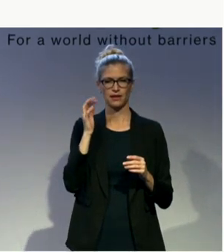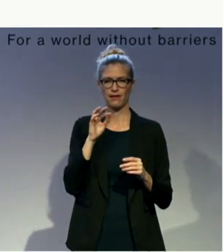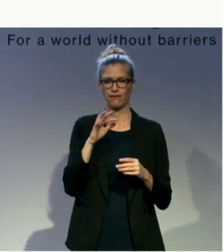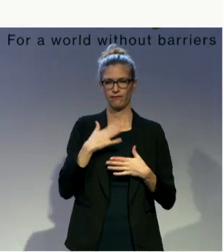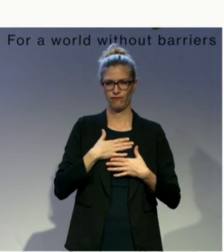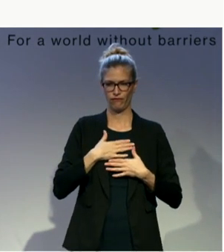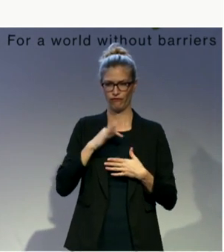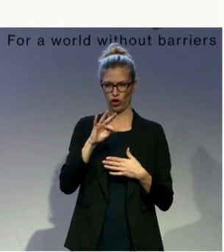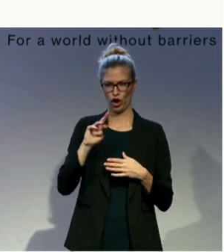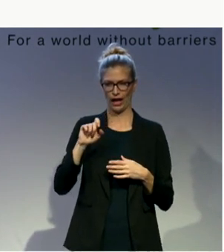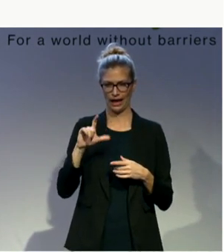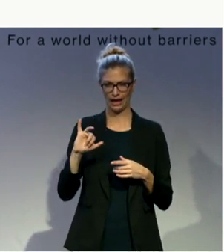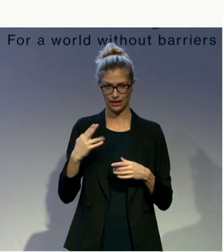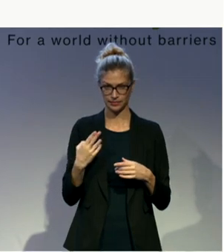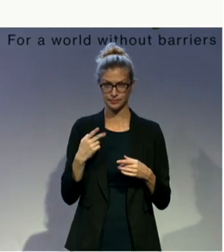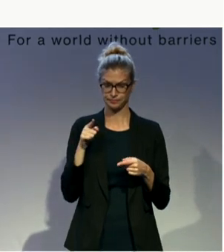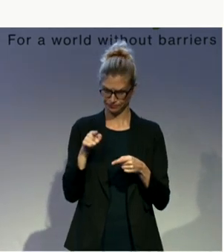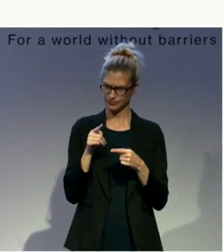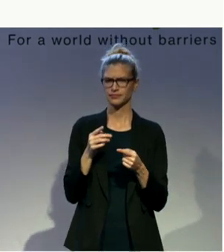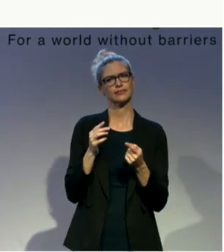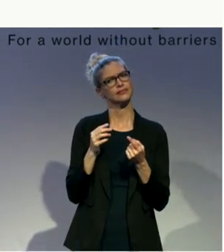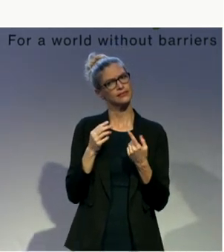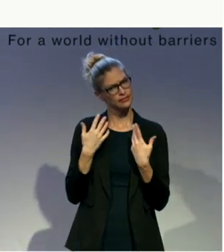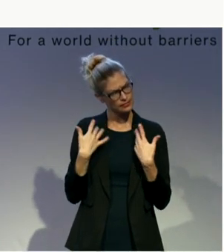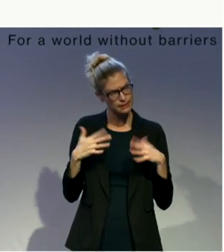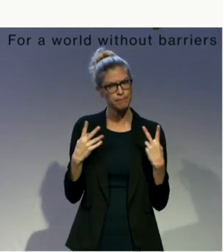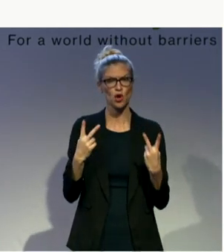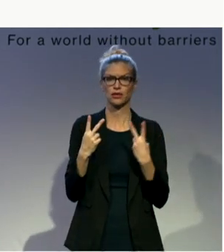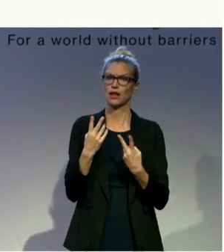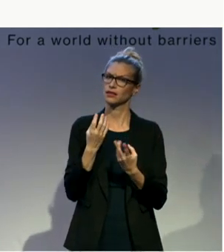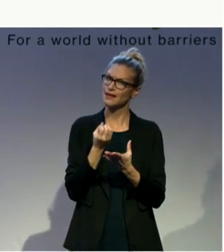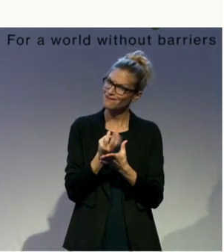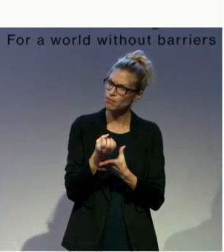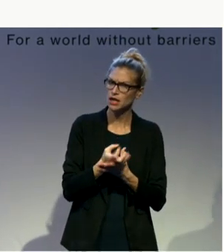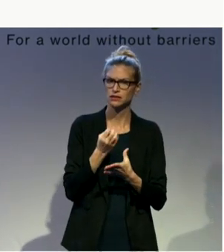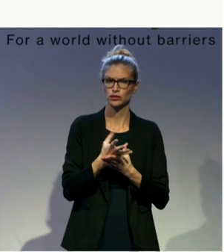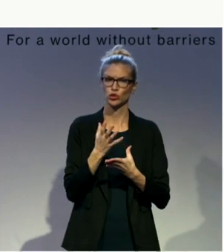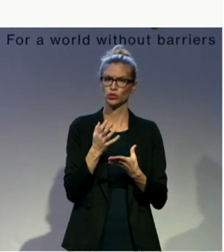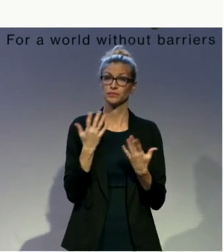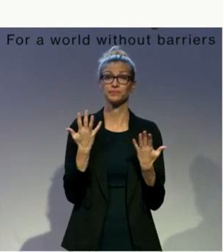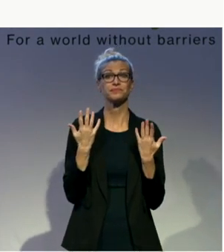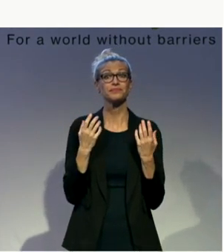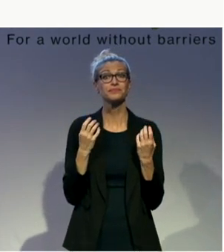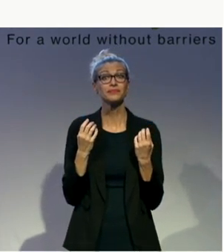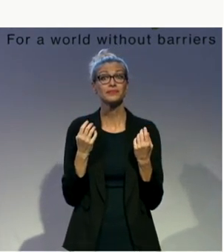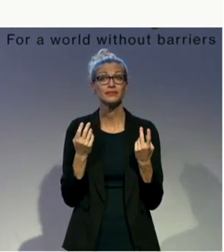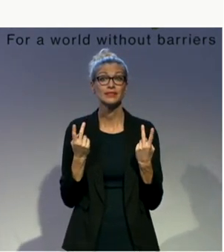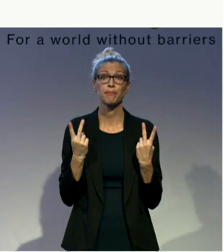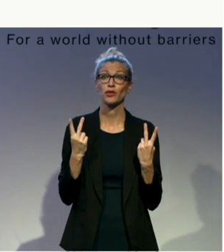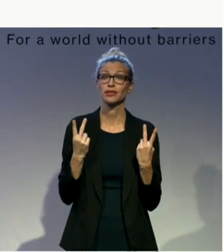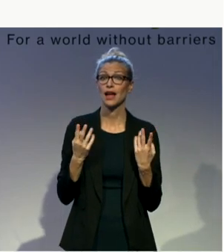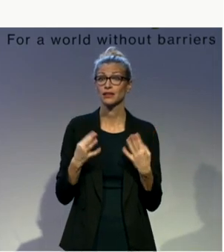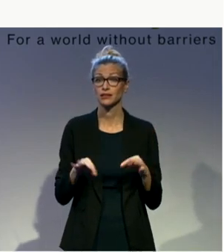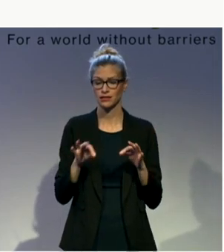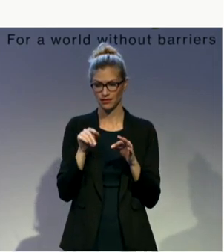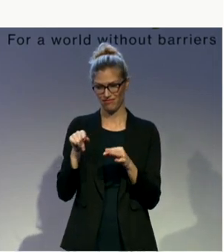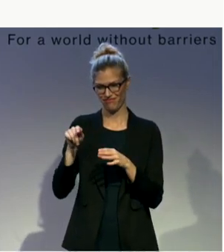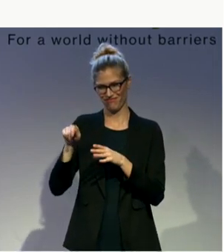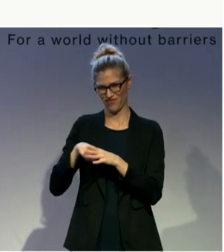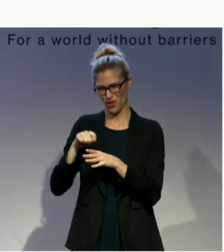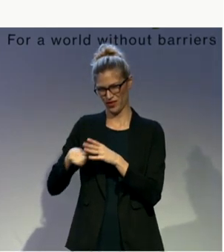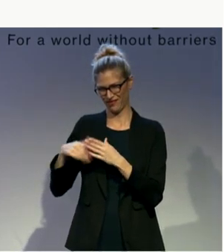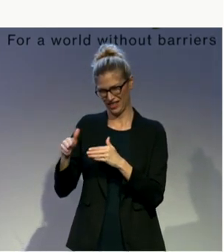in the campaign periods is really important. But what do we see? That between the campaigns, we sometimes have 5 years of where